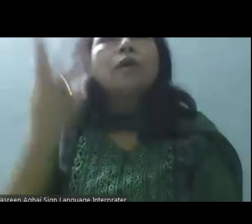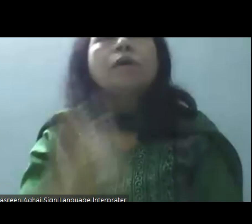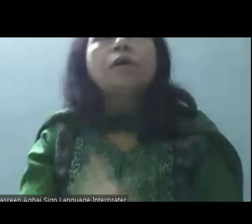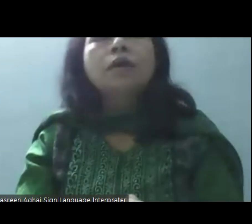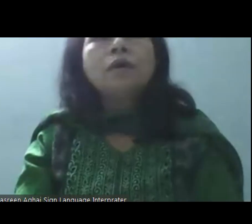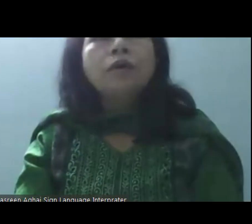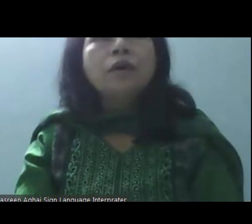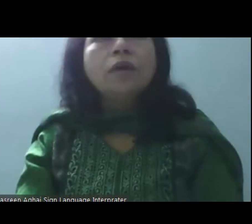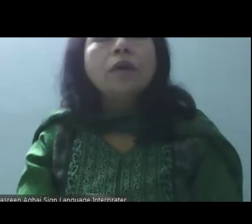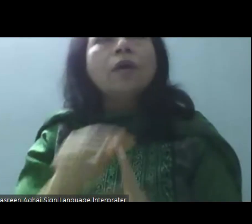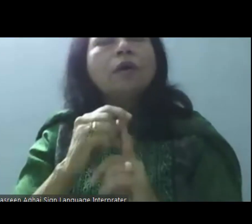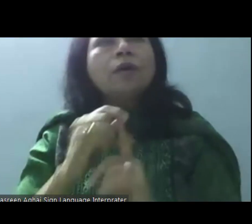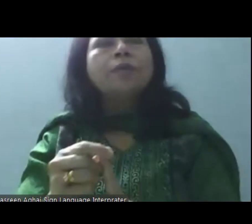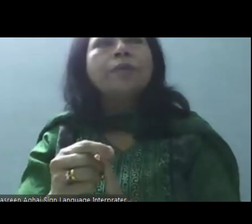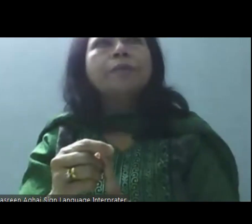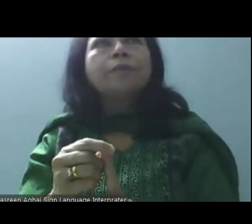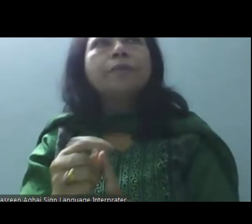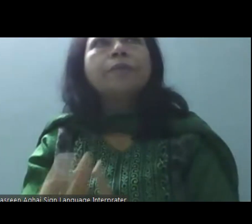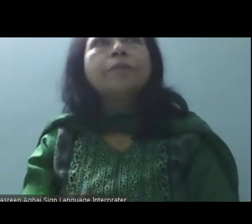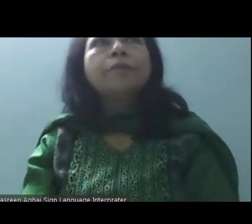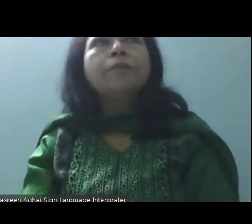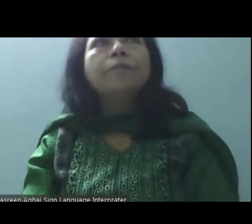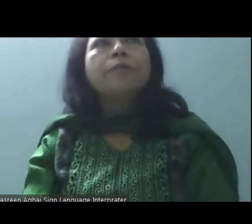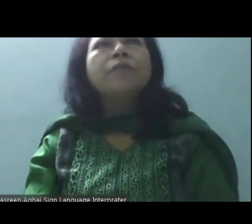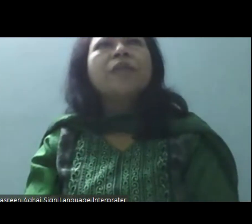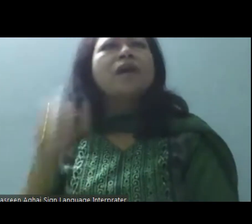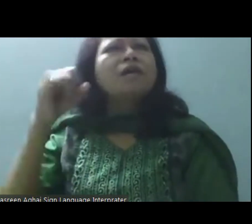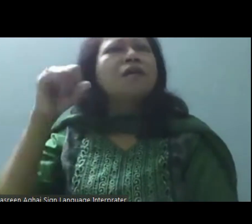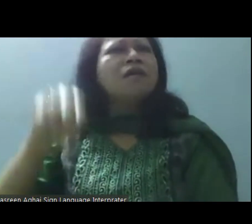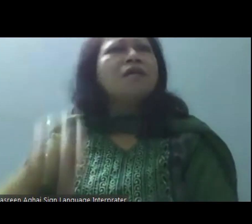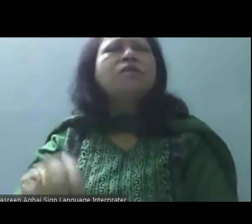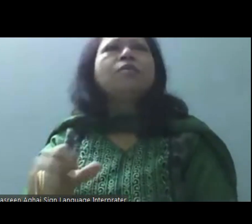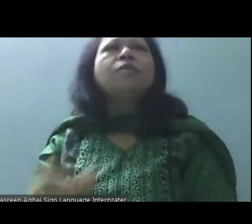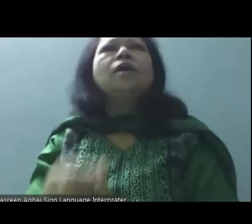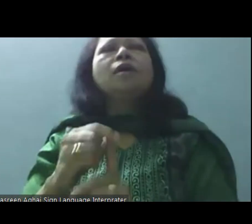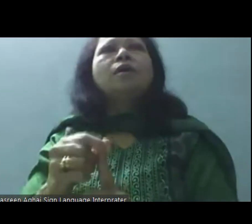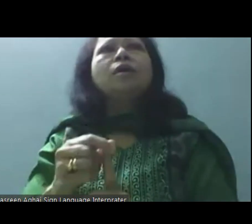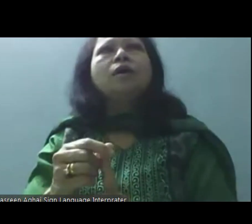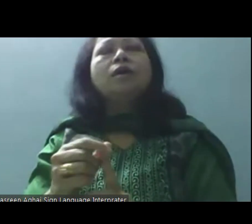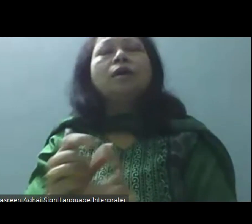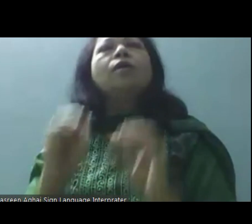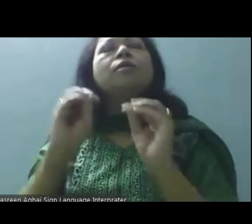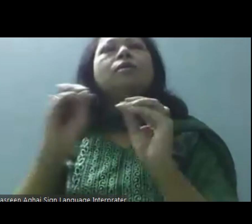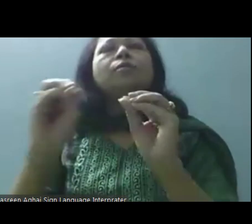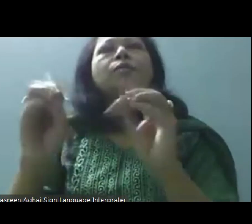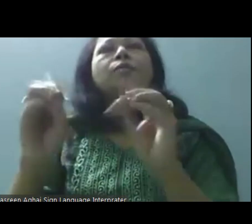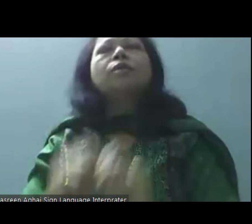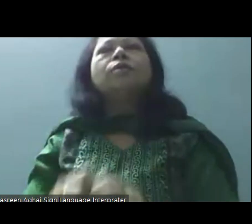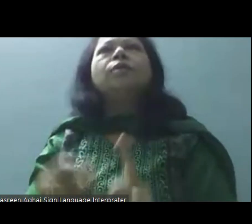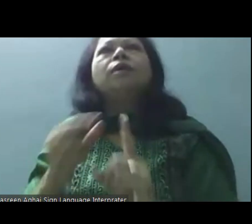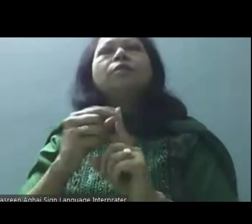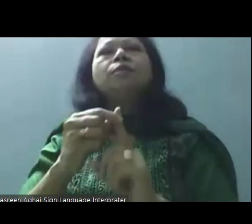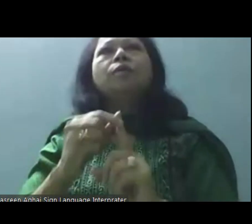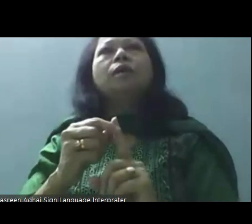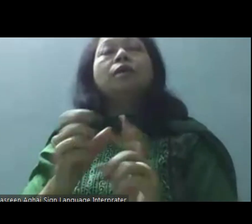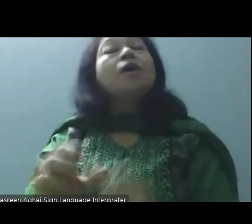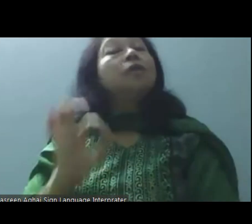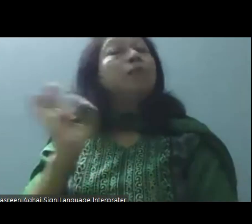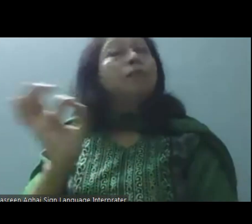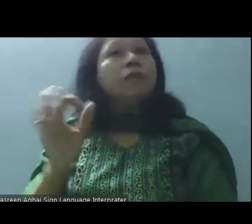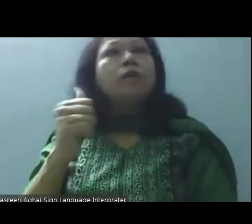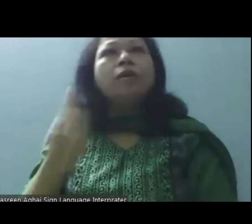They need to be voiced. They need to be supported. They need to be